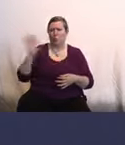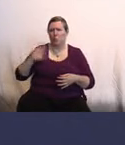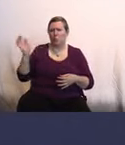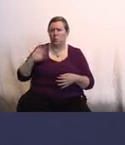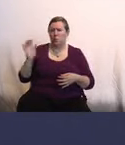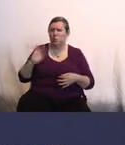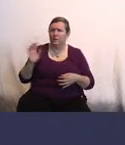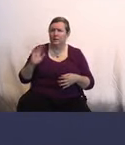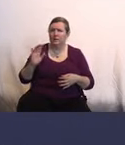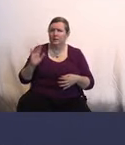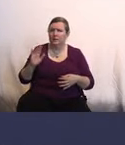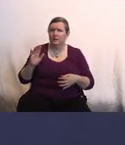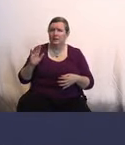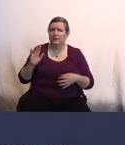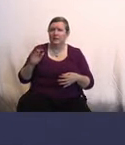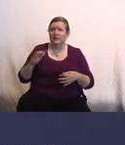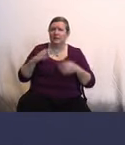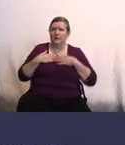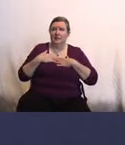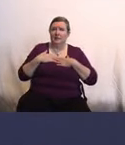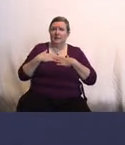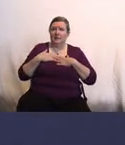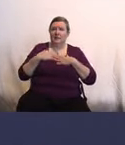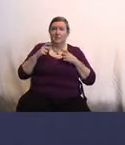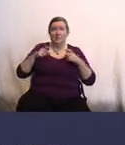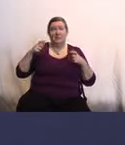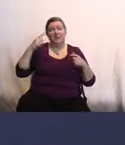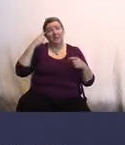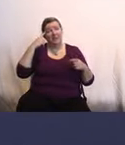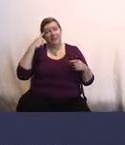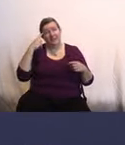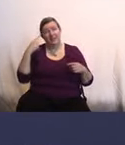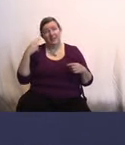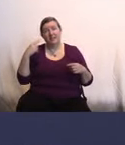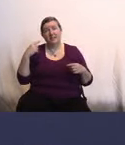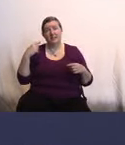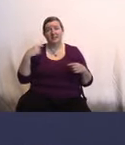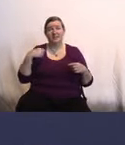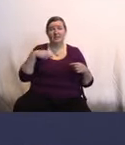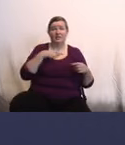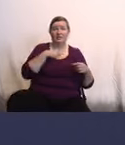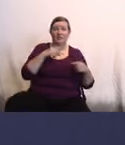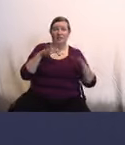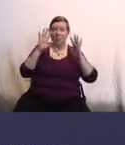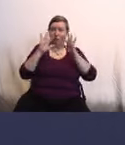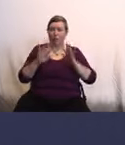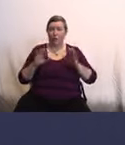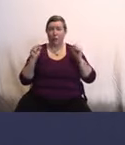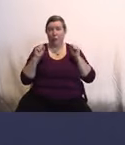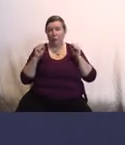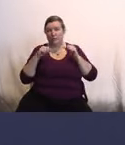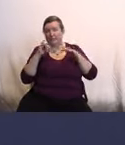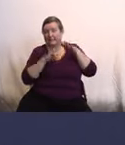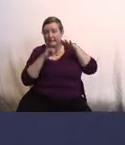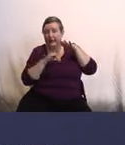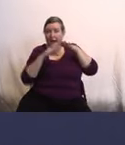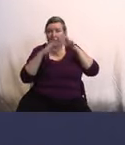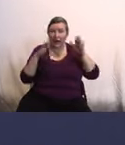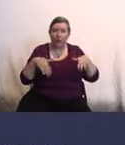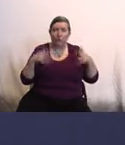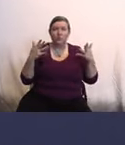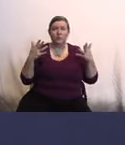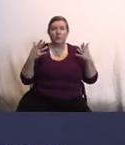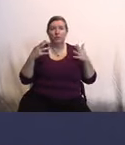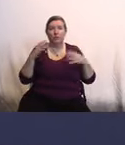this annual notion of we're all going back inside with weather and then holidays, and that's sort of that timing exists for a